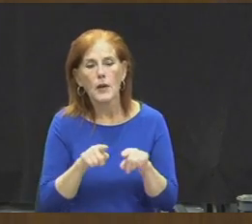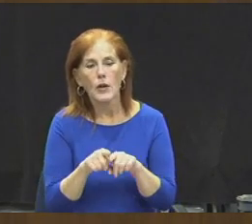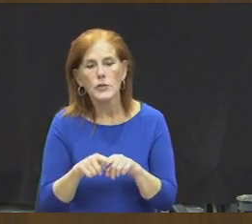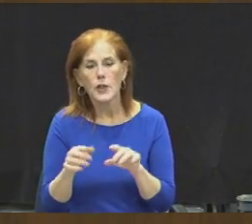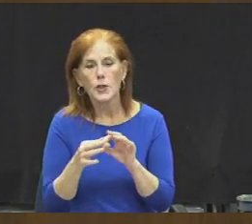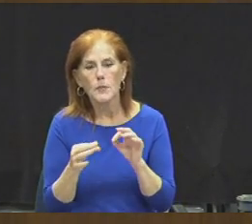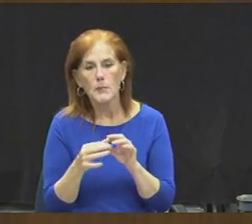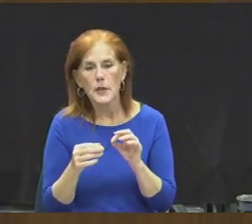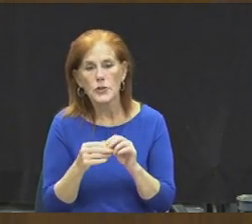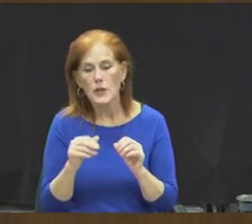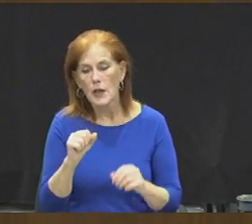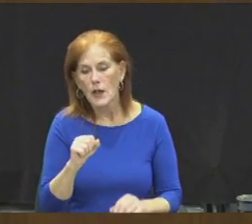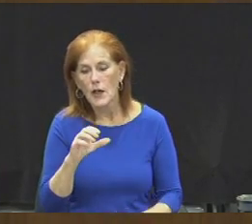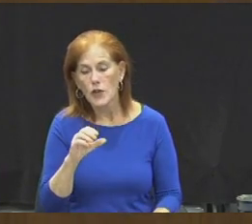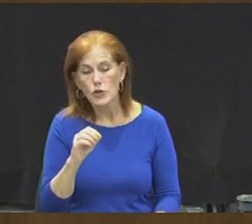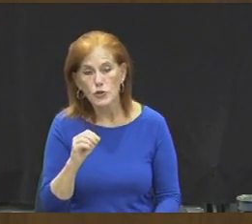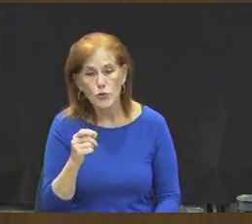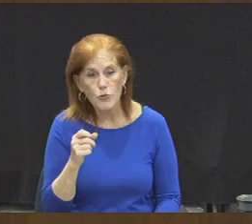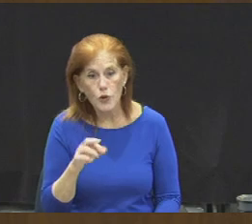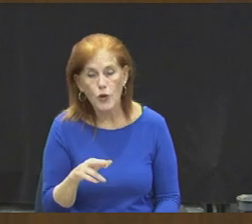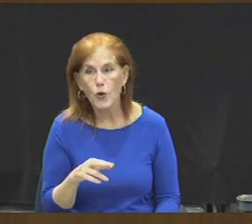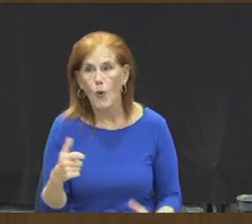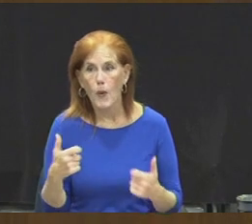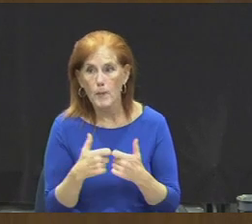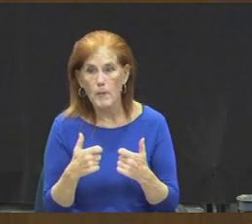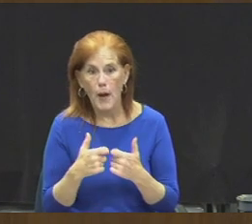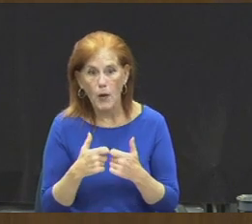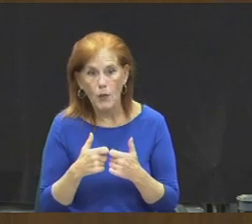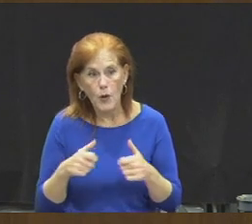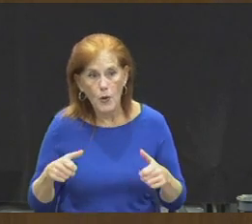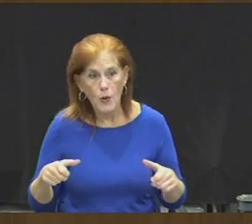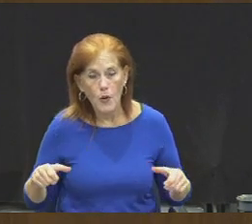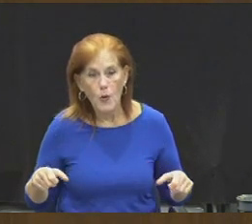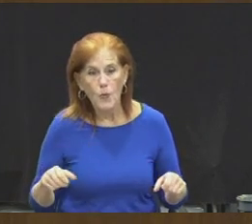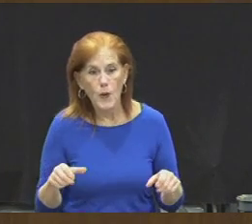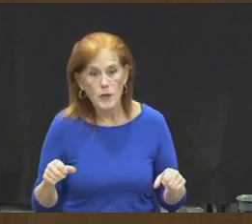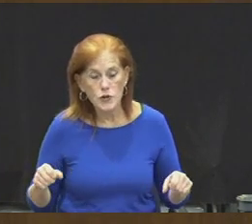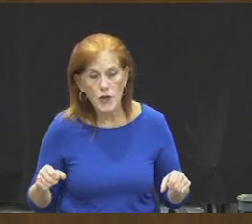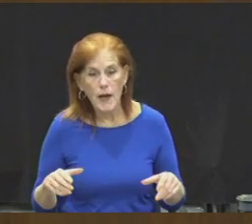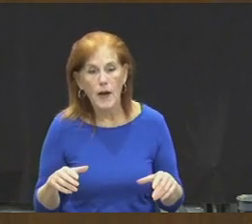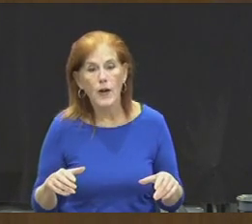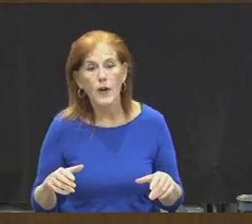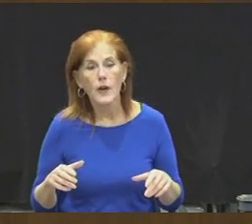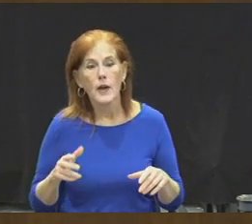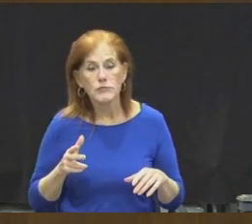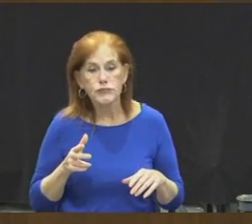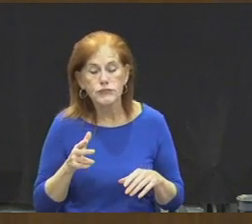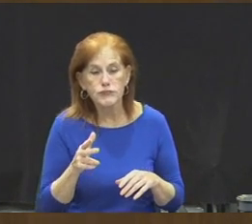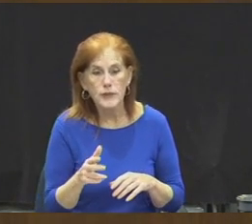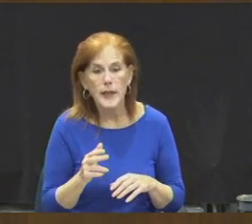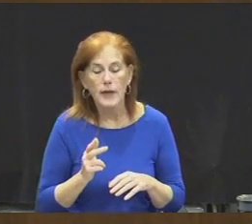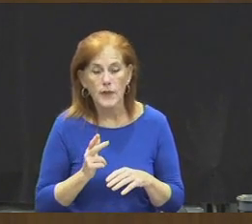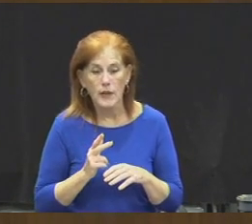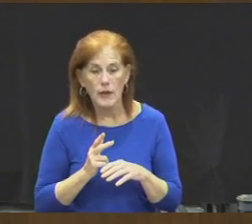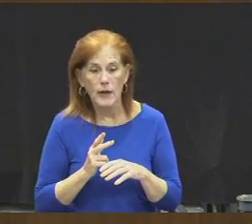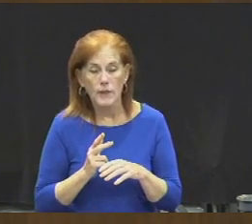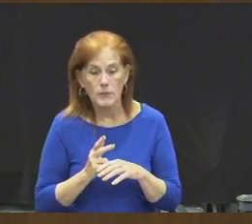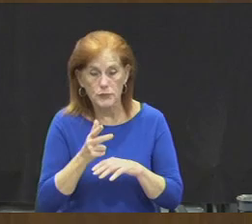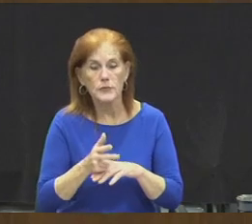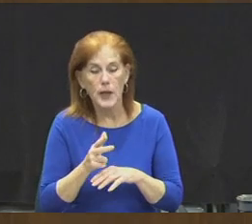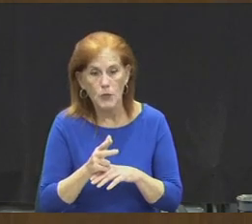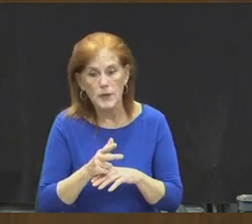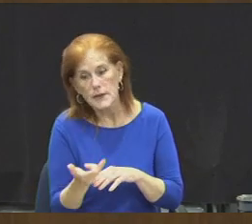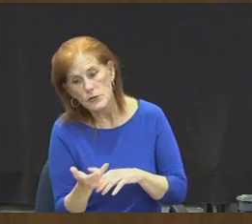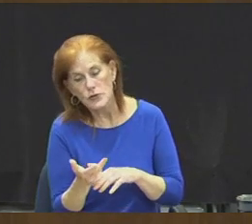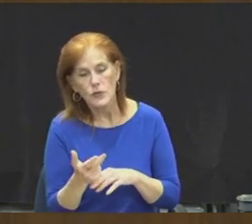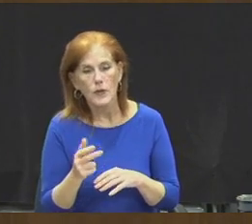with a scooter or a power wheelchair or something, if it launches, it's going to just tilt you. I mean,